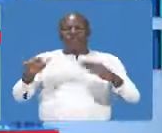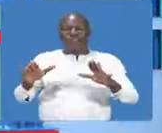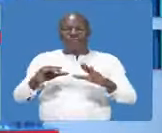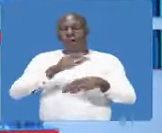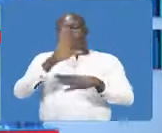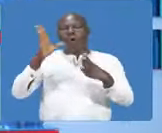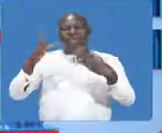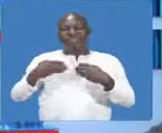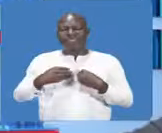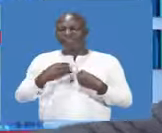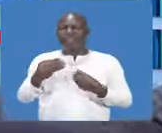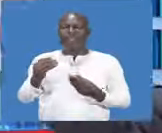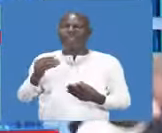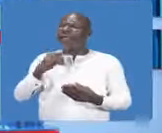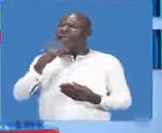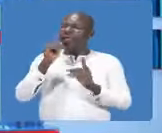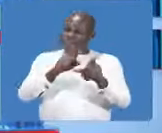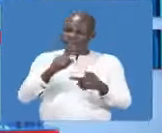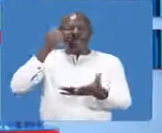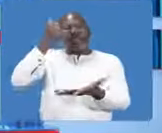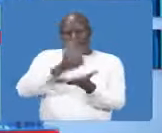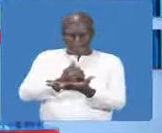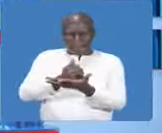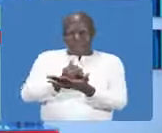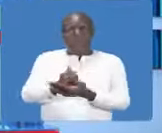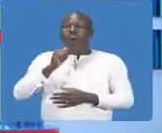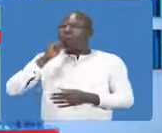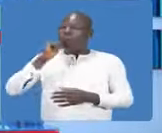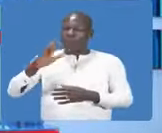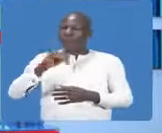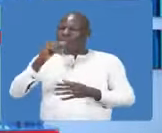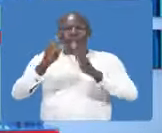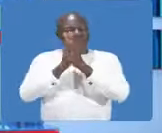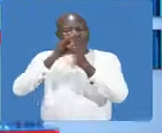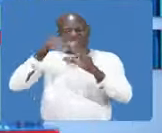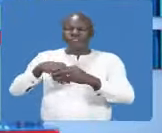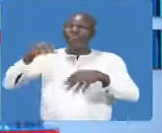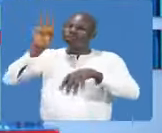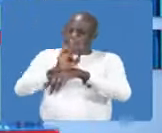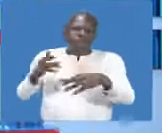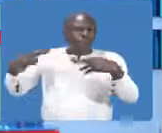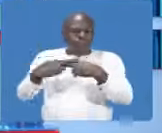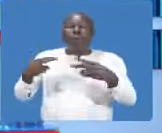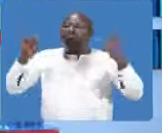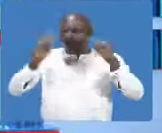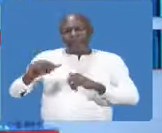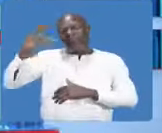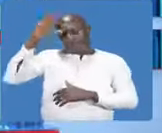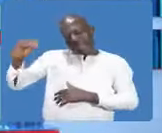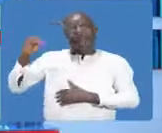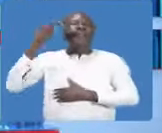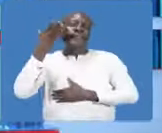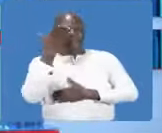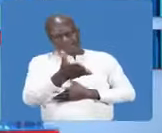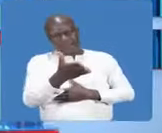dia chiro nyankopon. Na owi aye nyina agye so se amen. Oba mompa ye e wo aso dem enye dede obreko a emema etwa